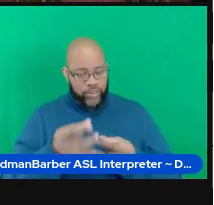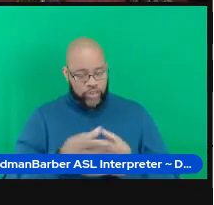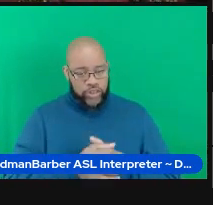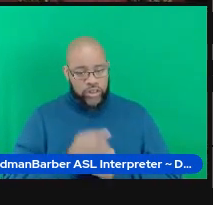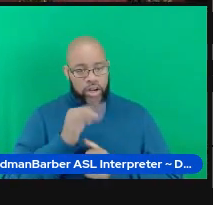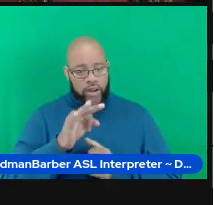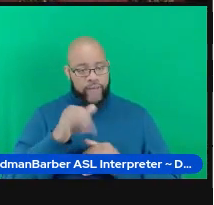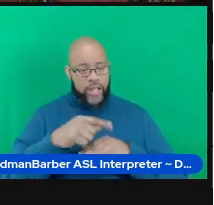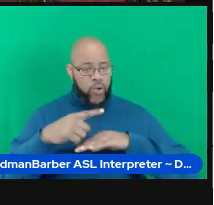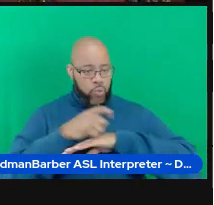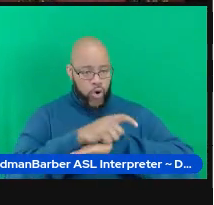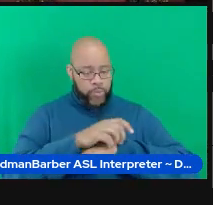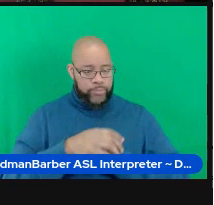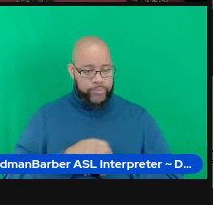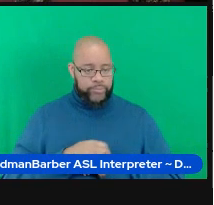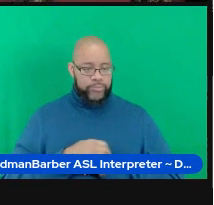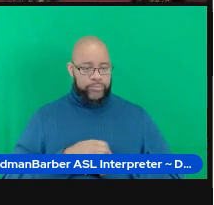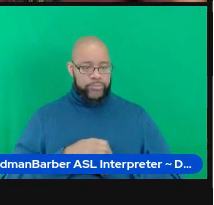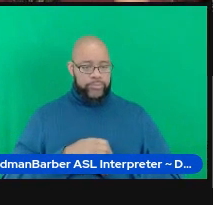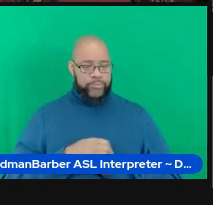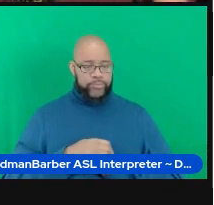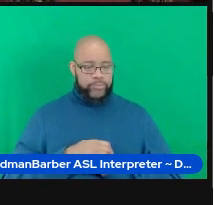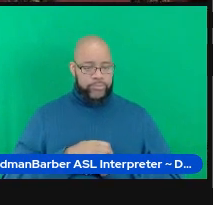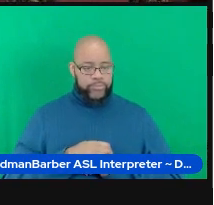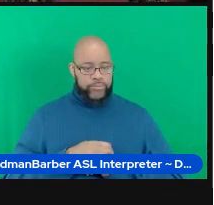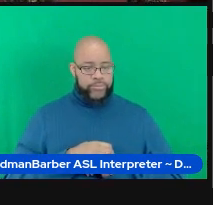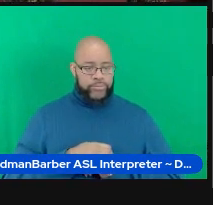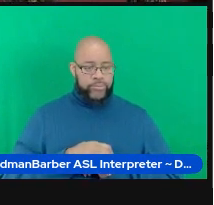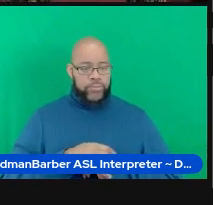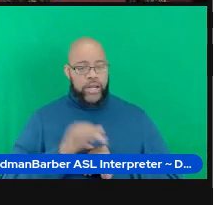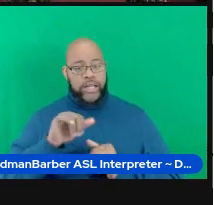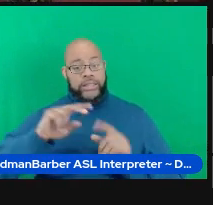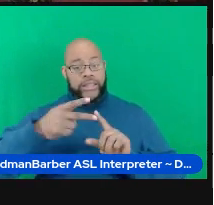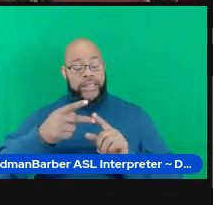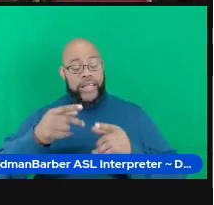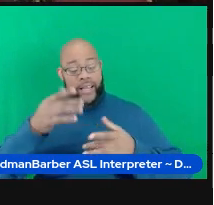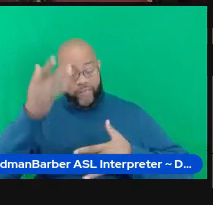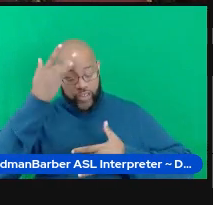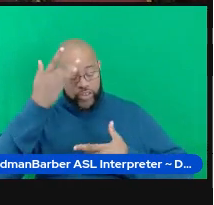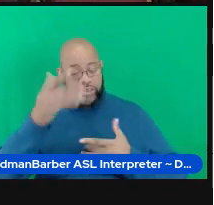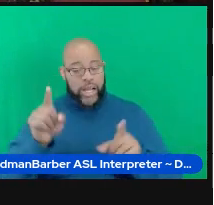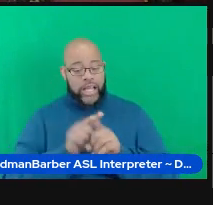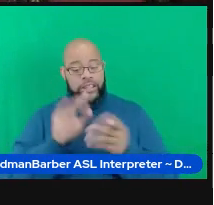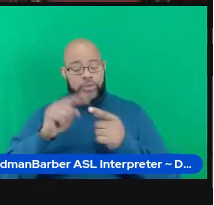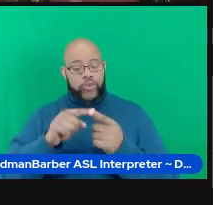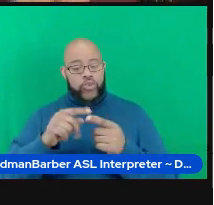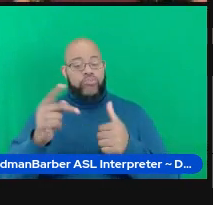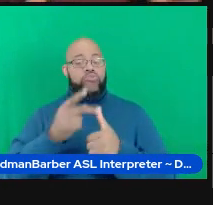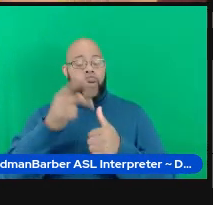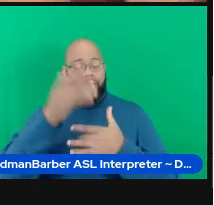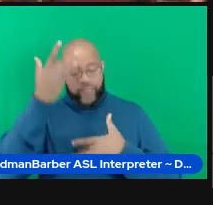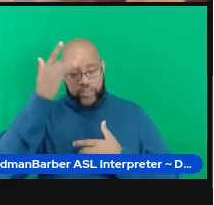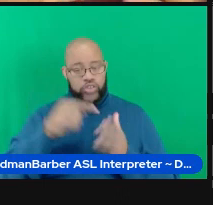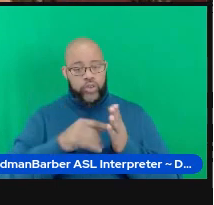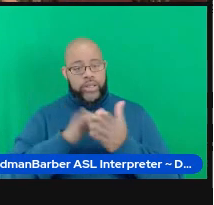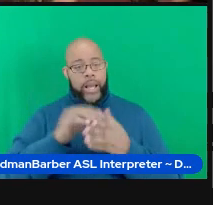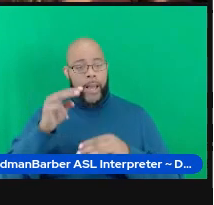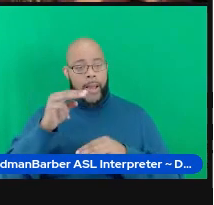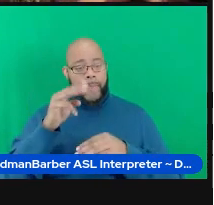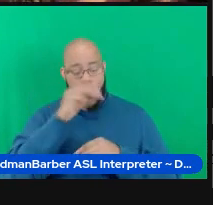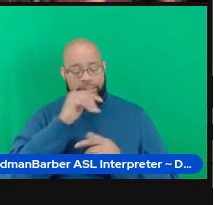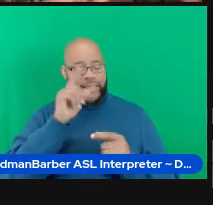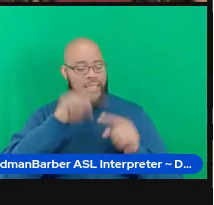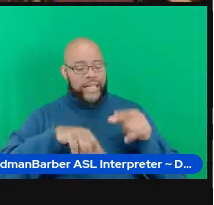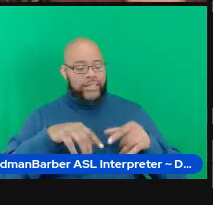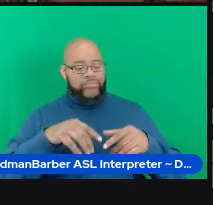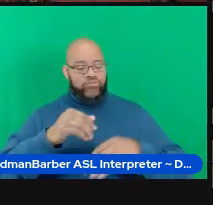these Strongyloides rati infectious larvae in a secondary infection as compared to primary infection, indicating that these mice are unable to acquire